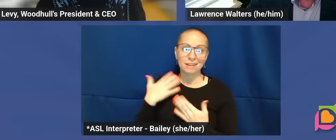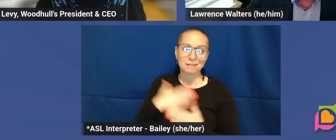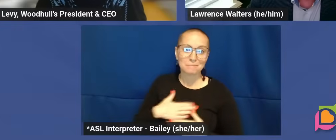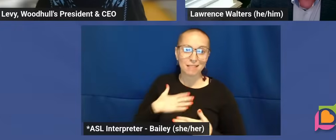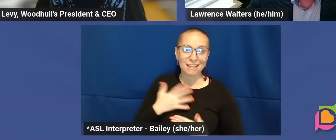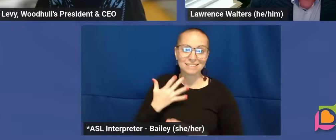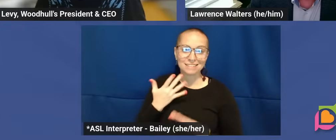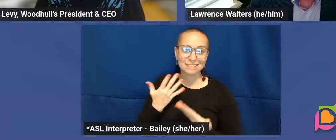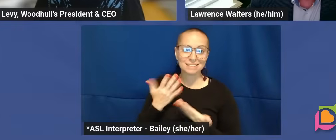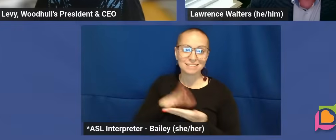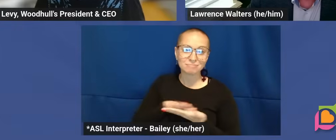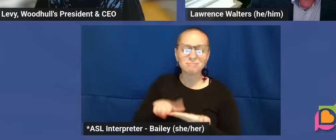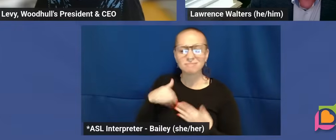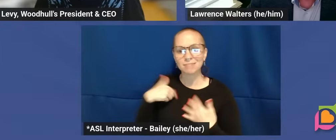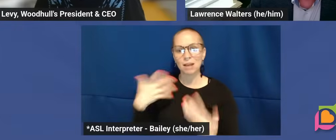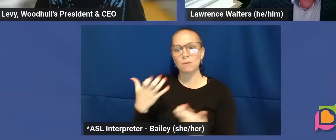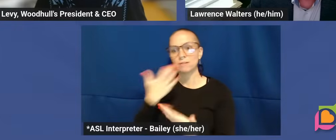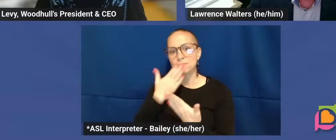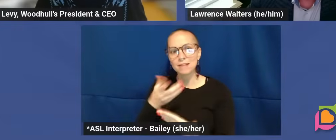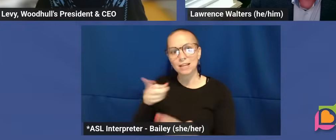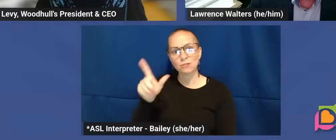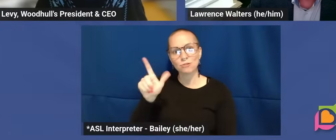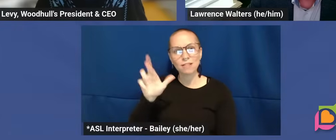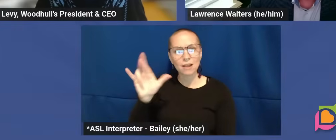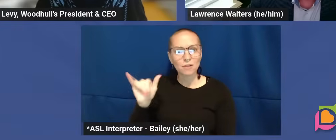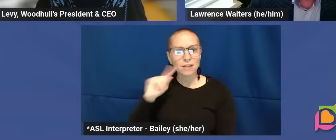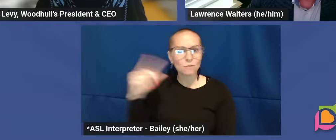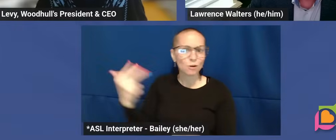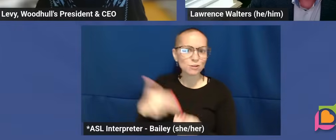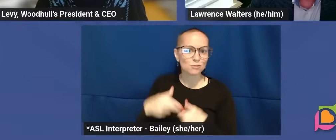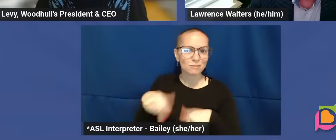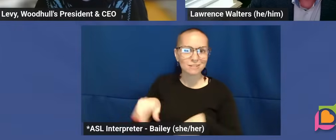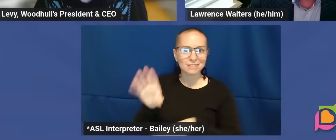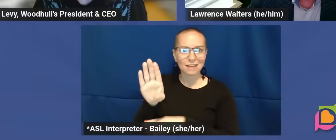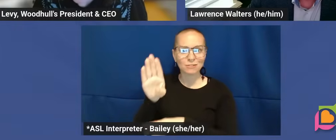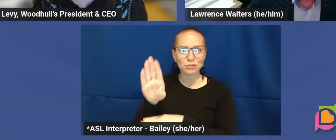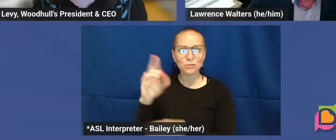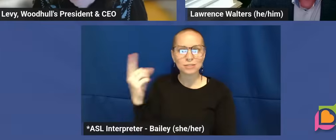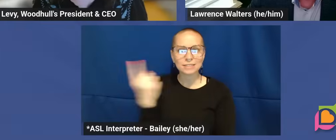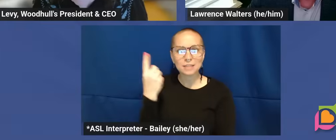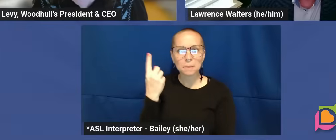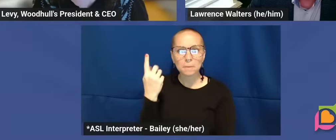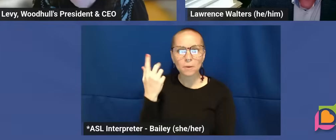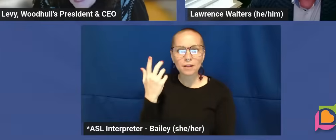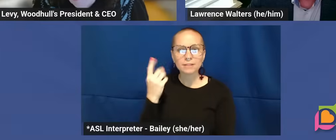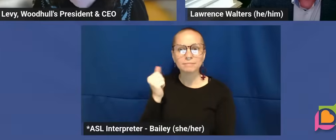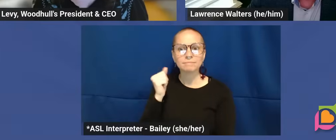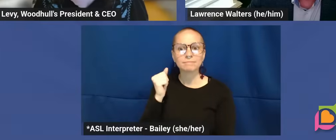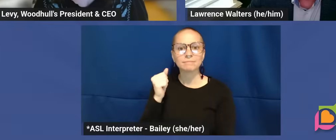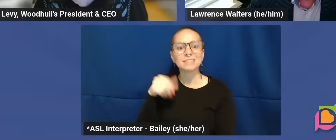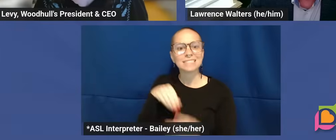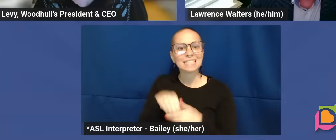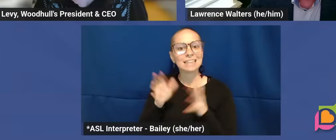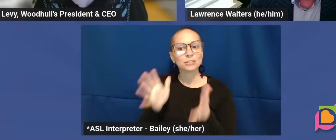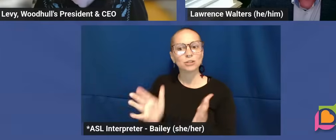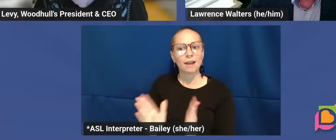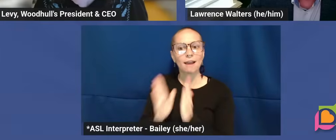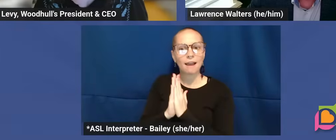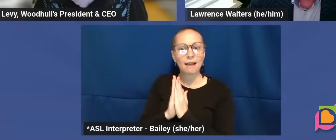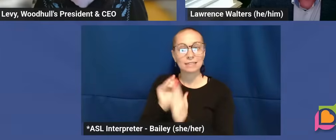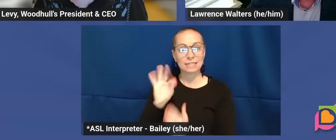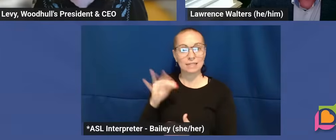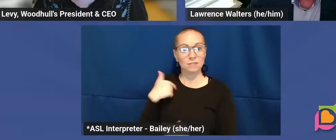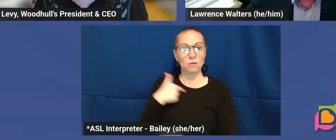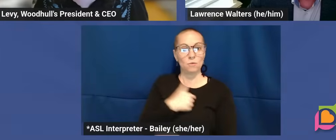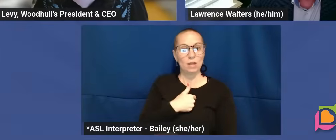I want to thank you, Larry, for joining me this afternoon. Someone in one of the chats asked if we